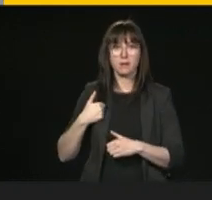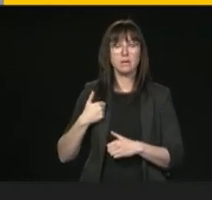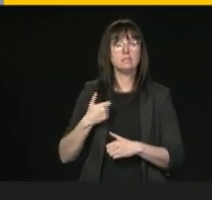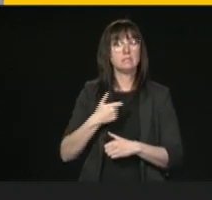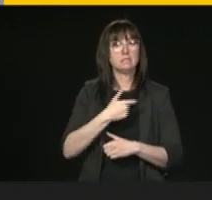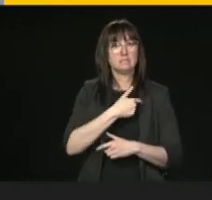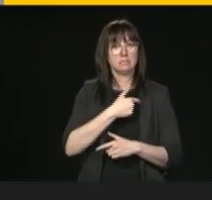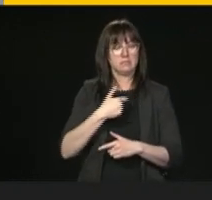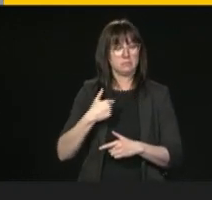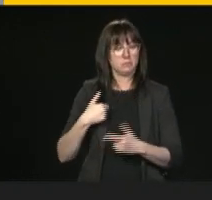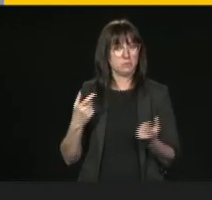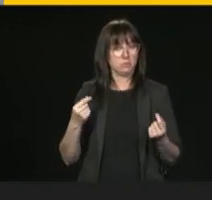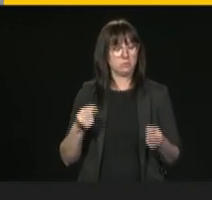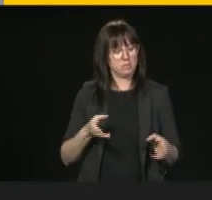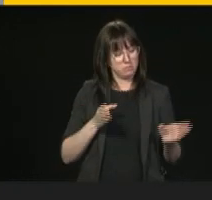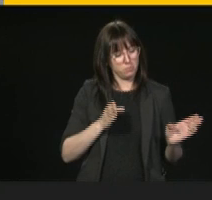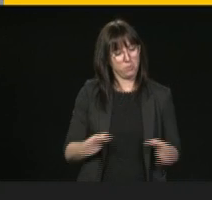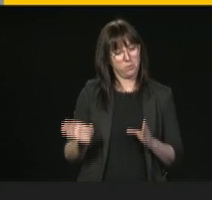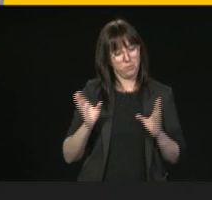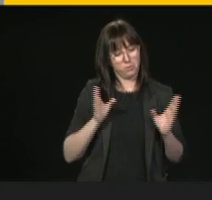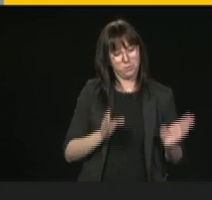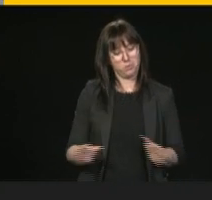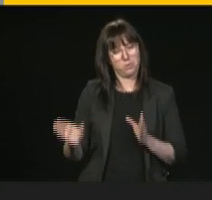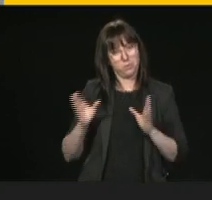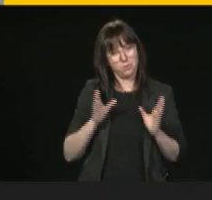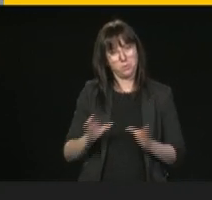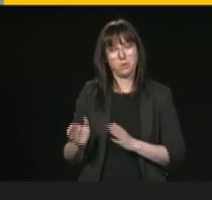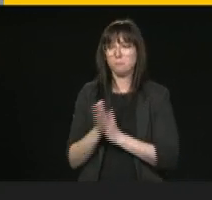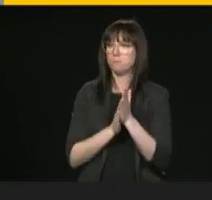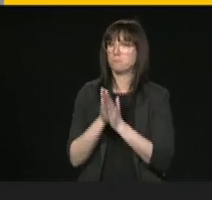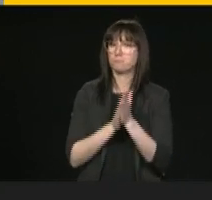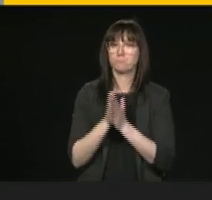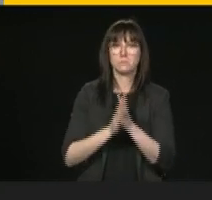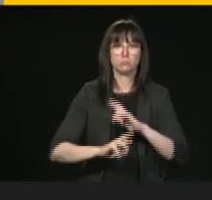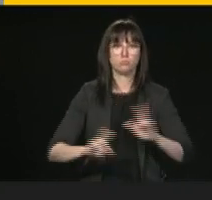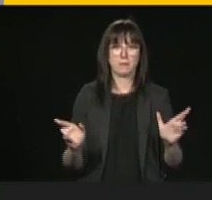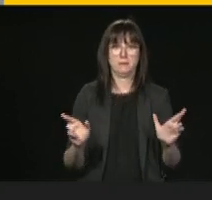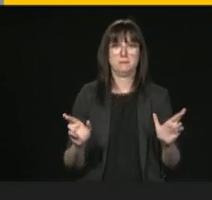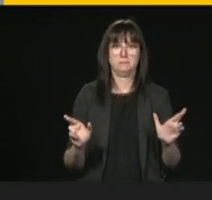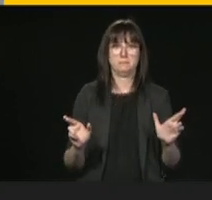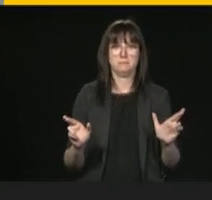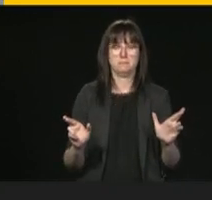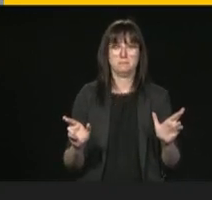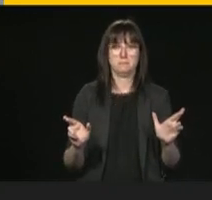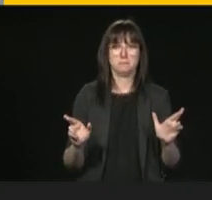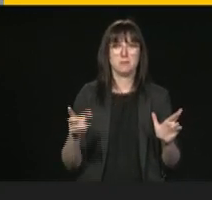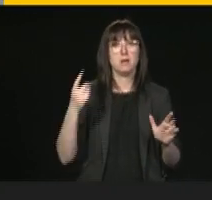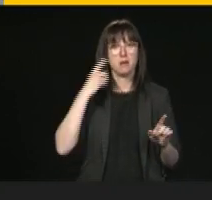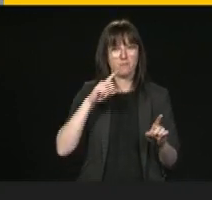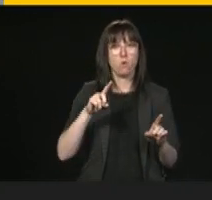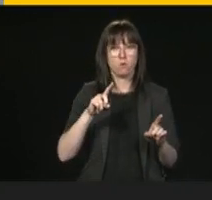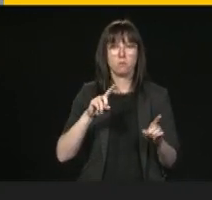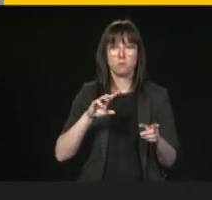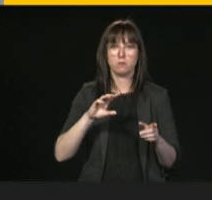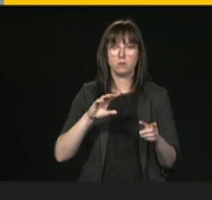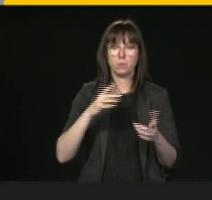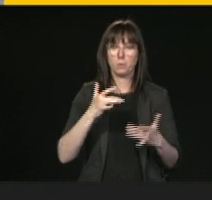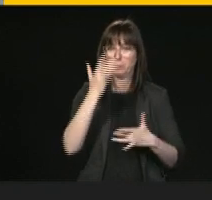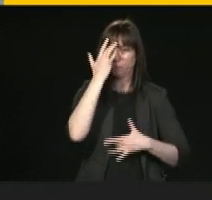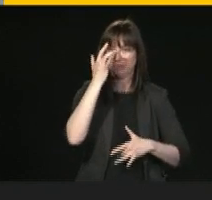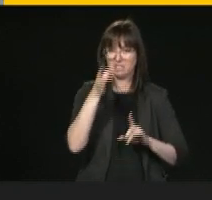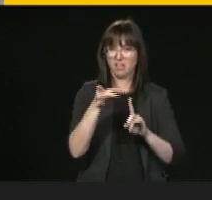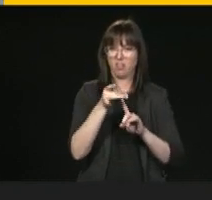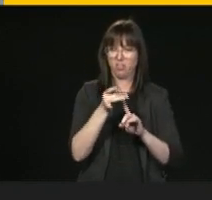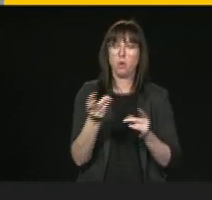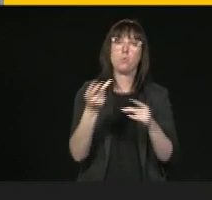incredibly energetically for that inevitability. all Canadians are